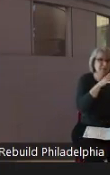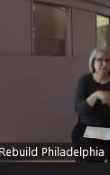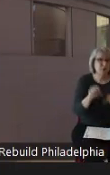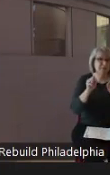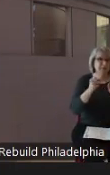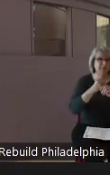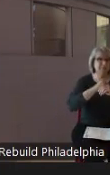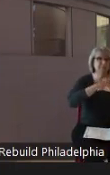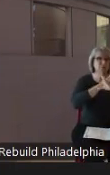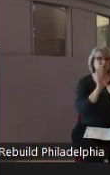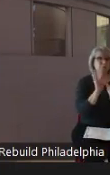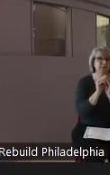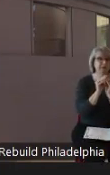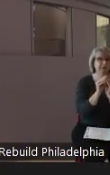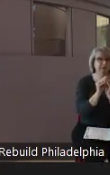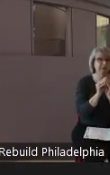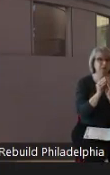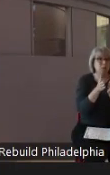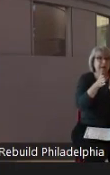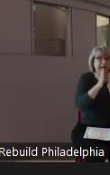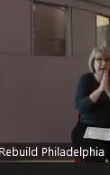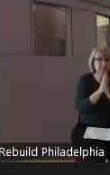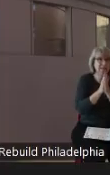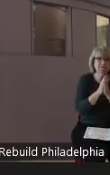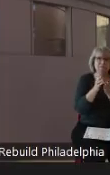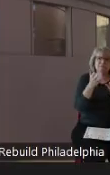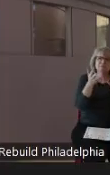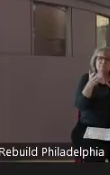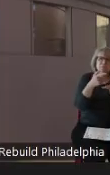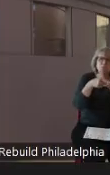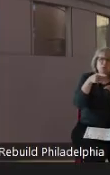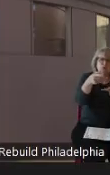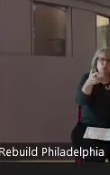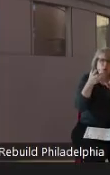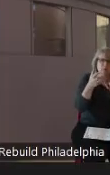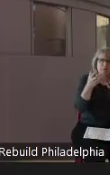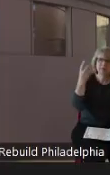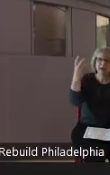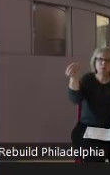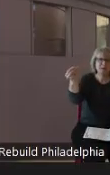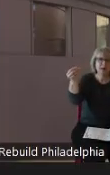a virtual meeting where we asked you all what you want to see in the outdoor areas.